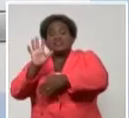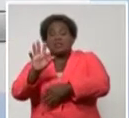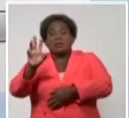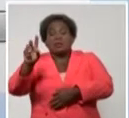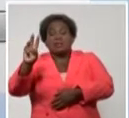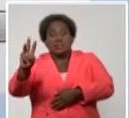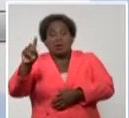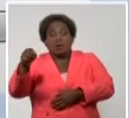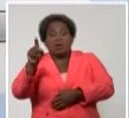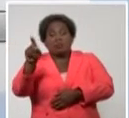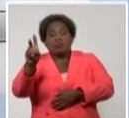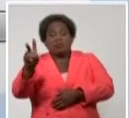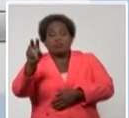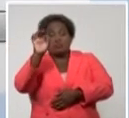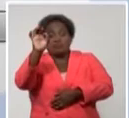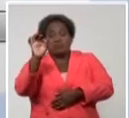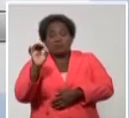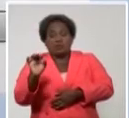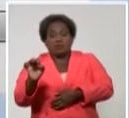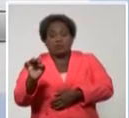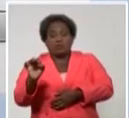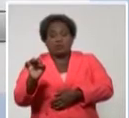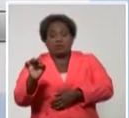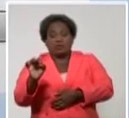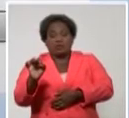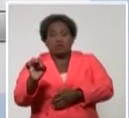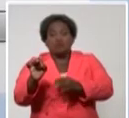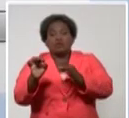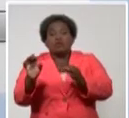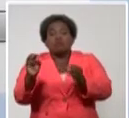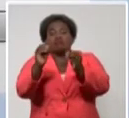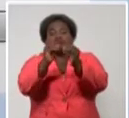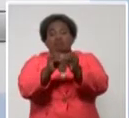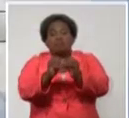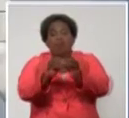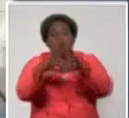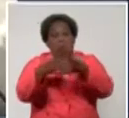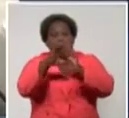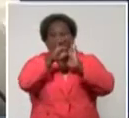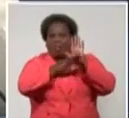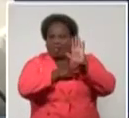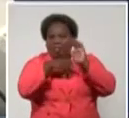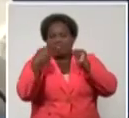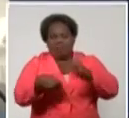301,997, and a mortality rate of 4.12%, as previously mentioned.